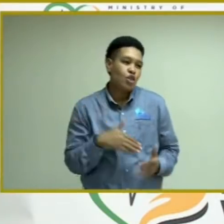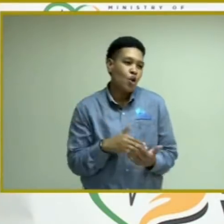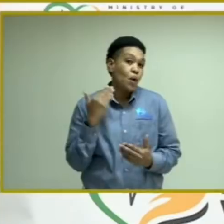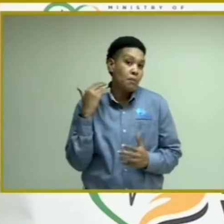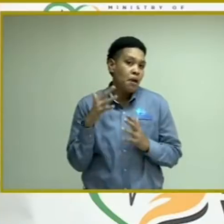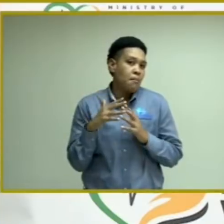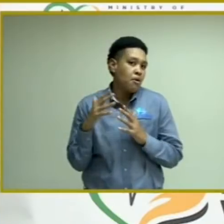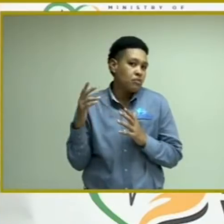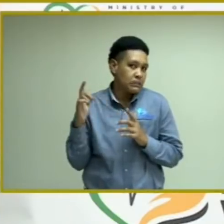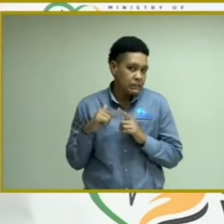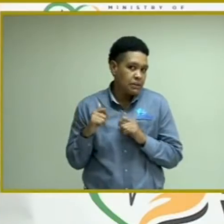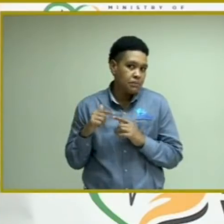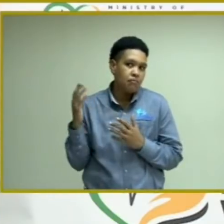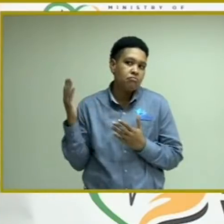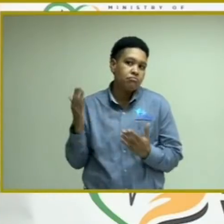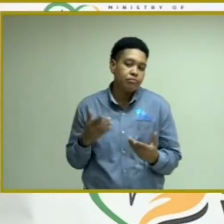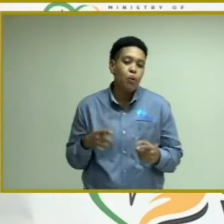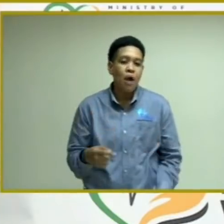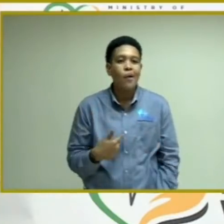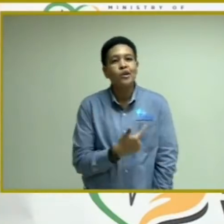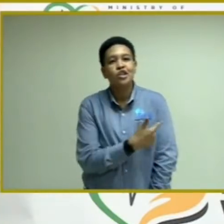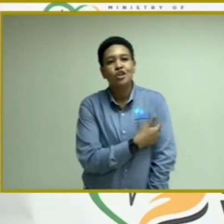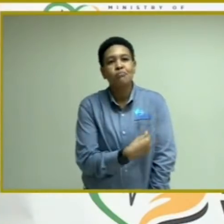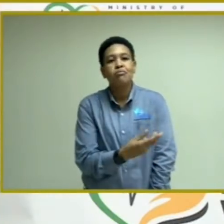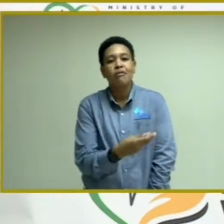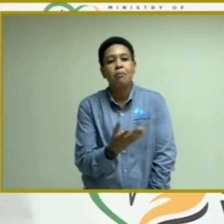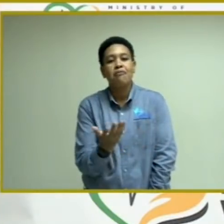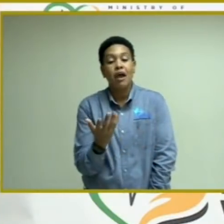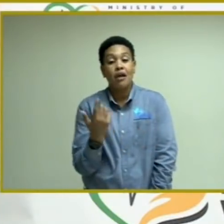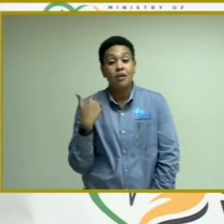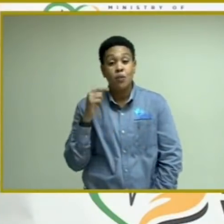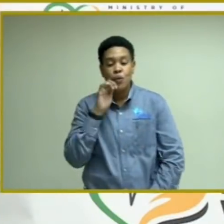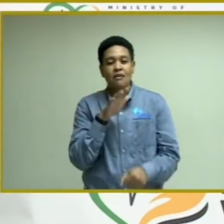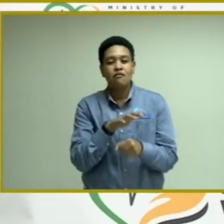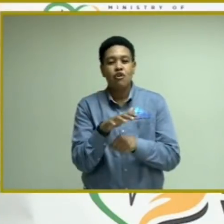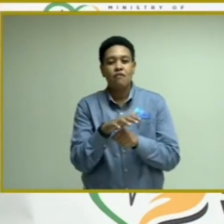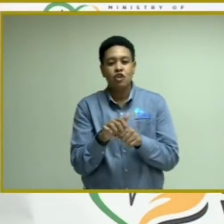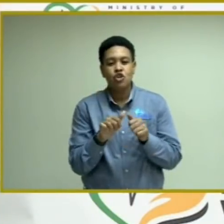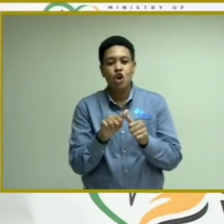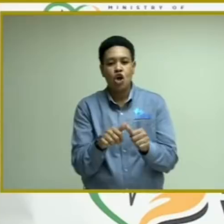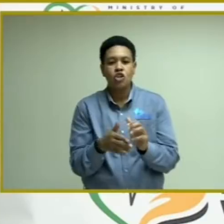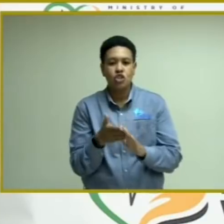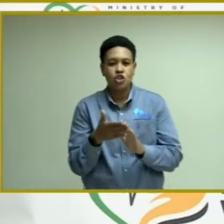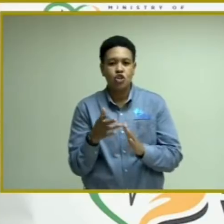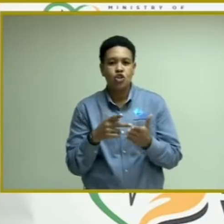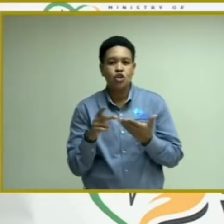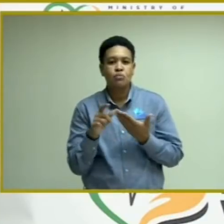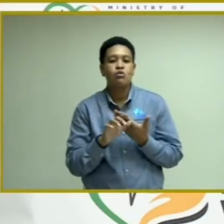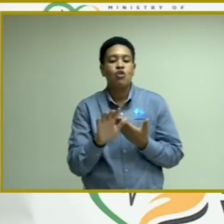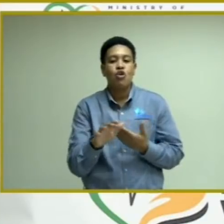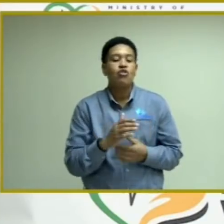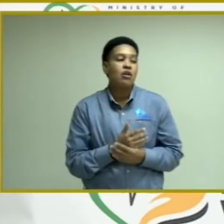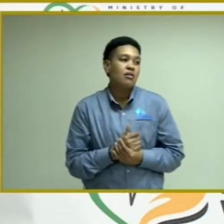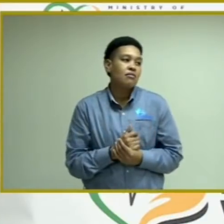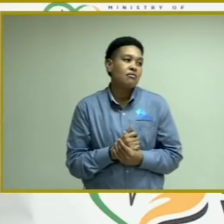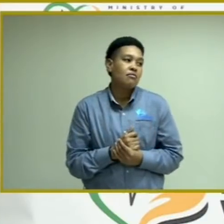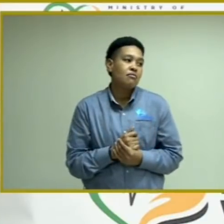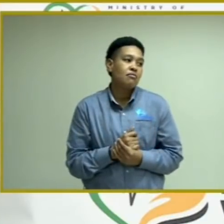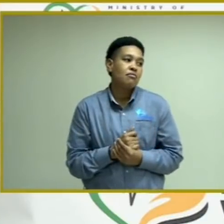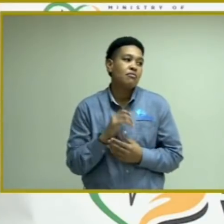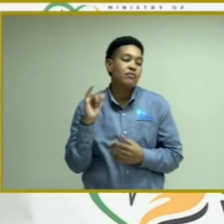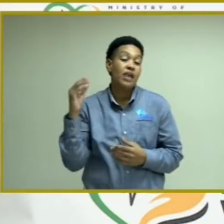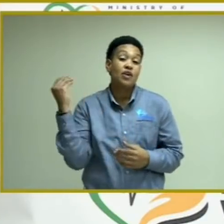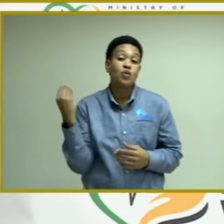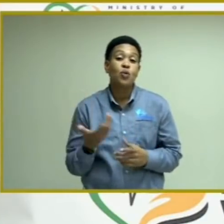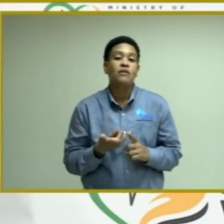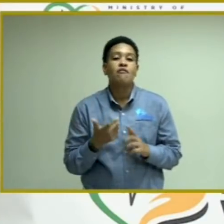143,000, and therefore we will have sufficient to continue the program. And that donation